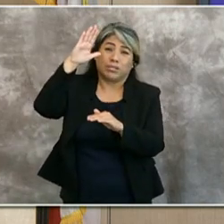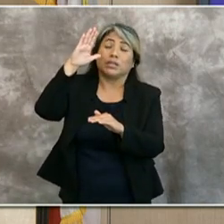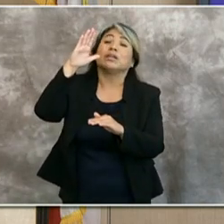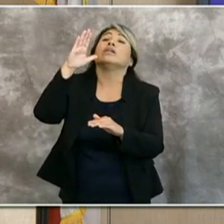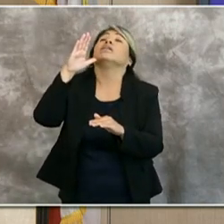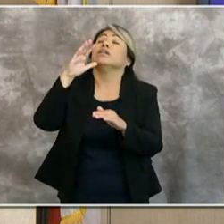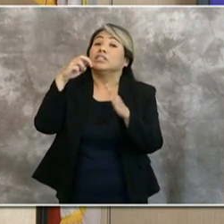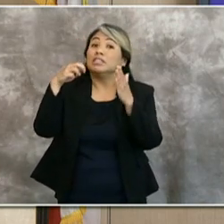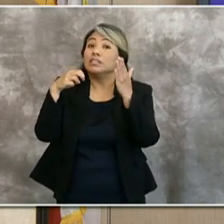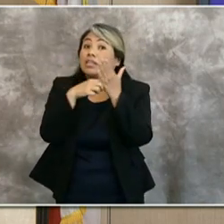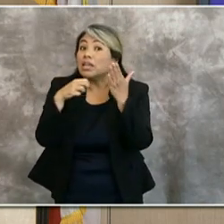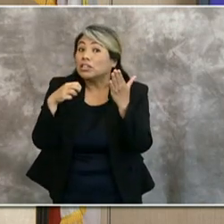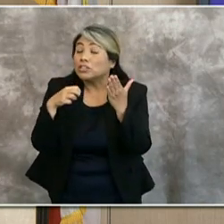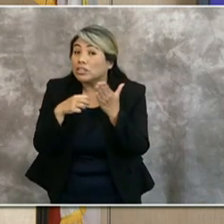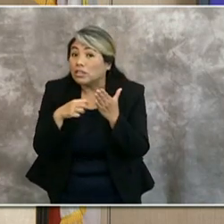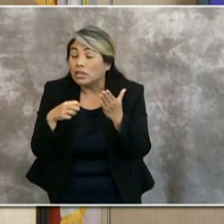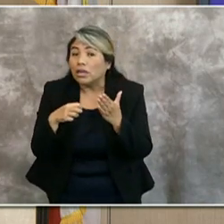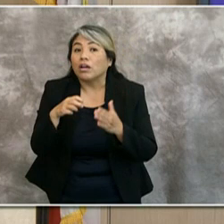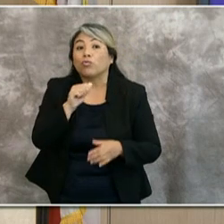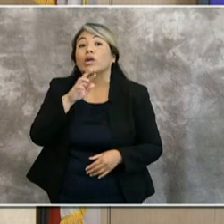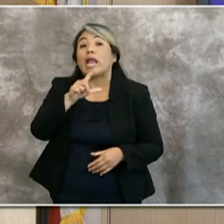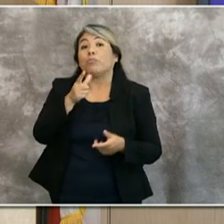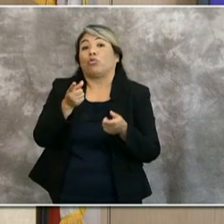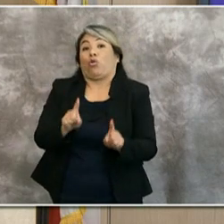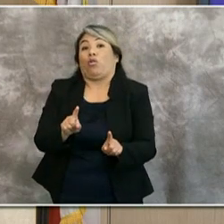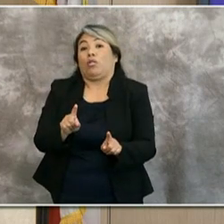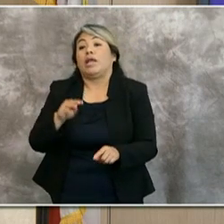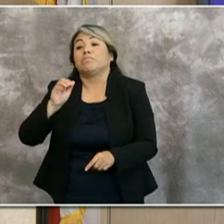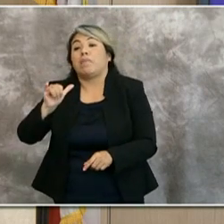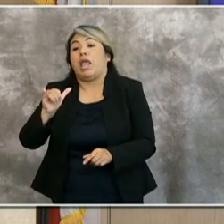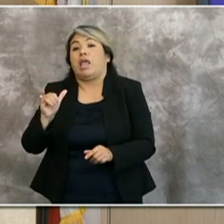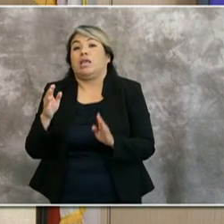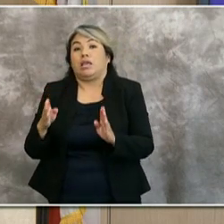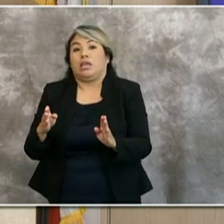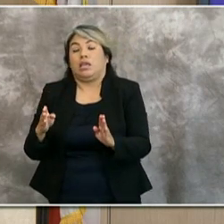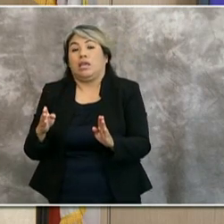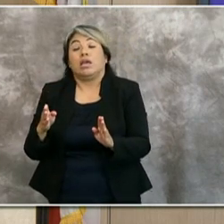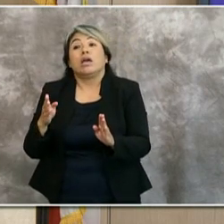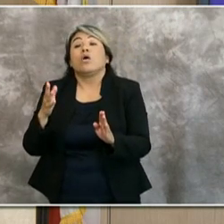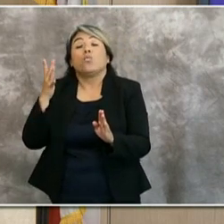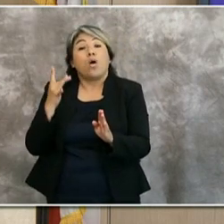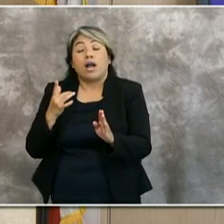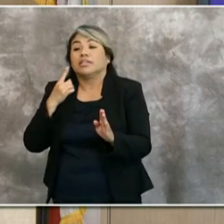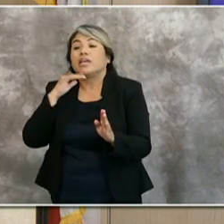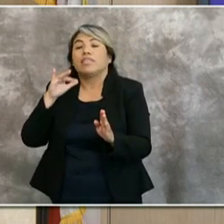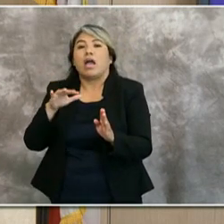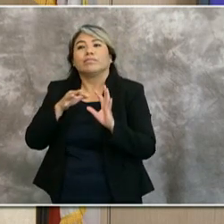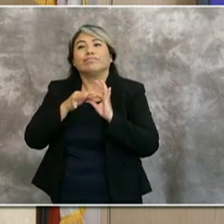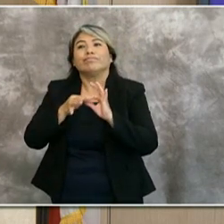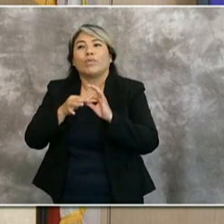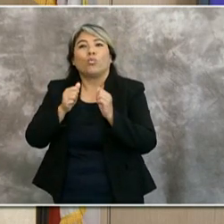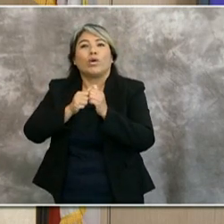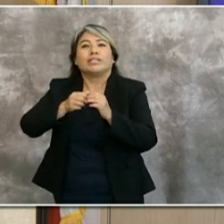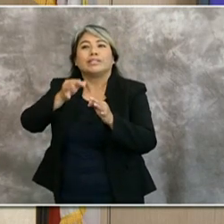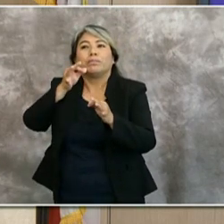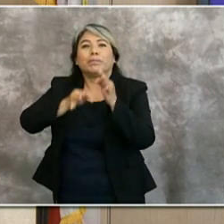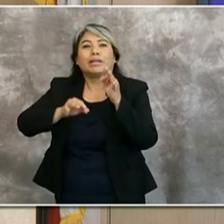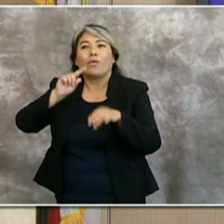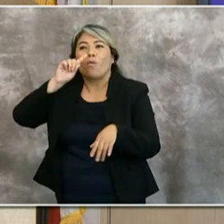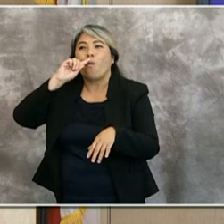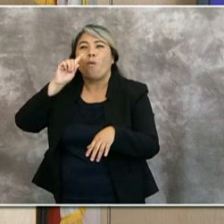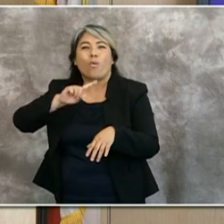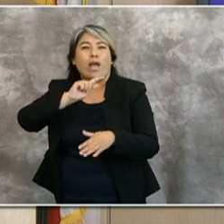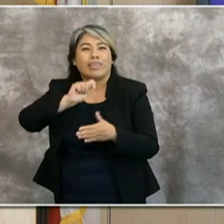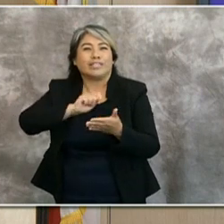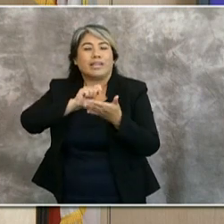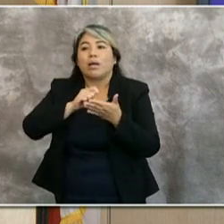of citations they issued were in April and in May. And part of that, they said, has to do with sort of the simplicity of the orders at the